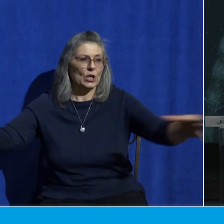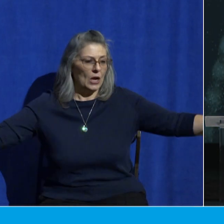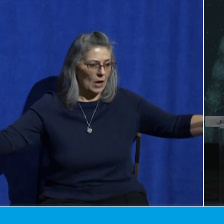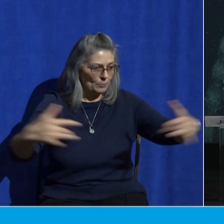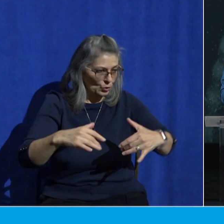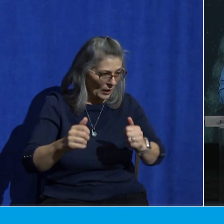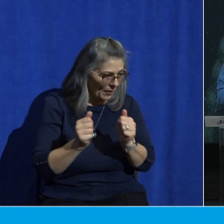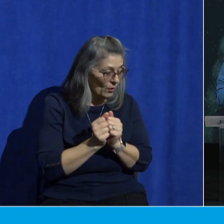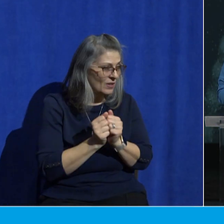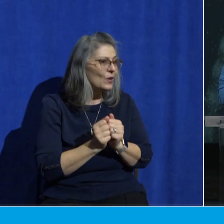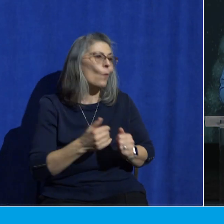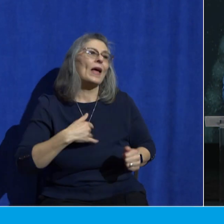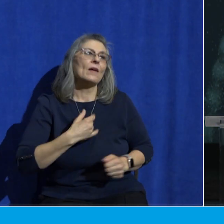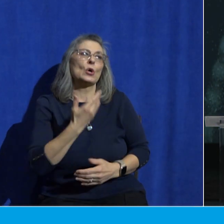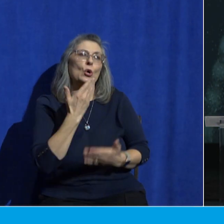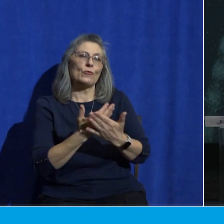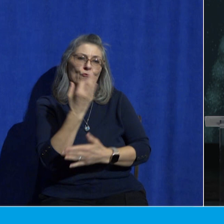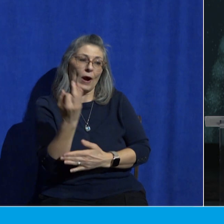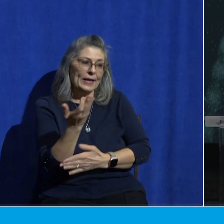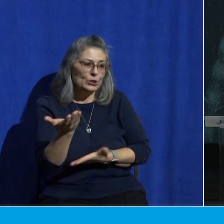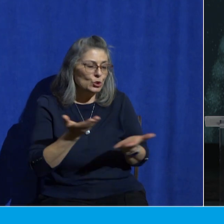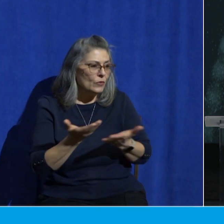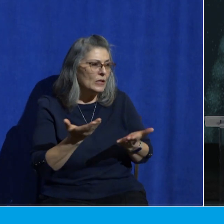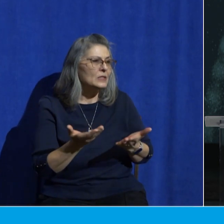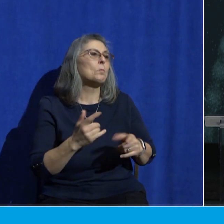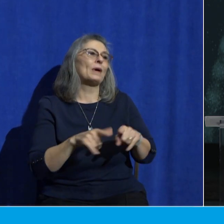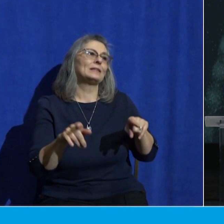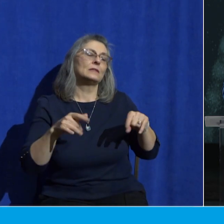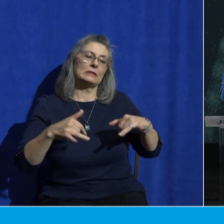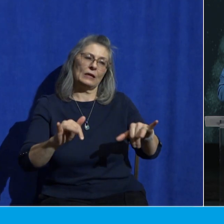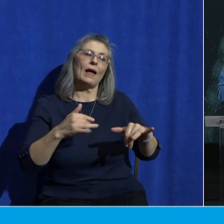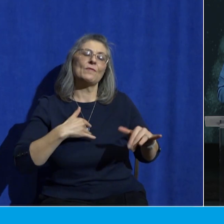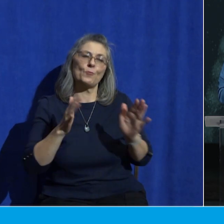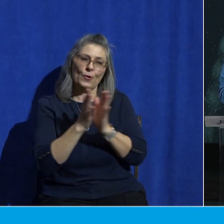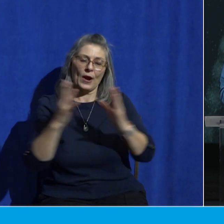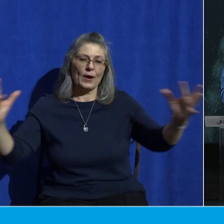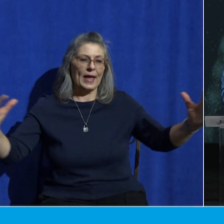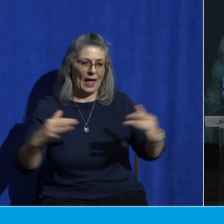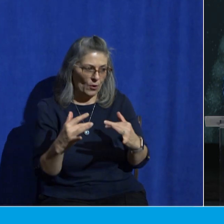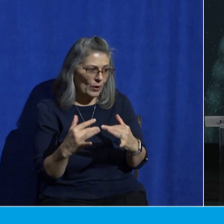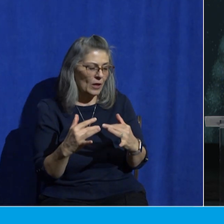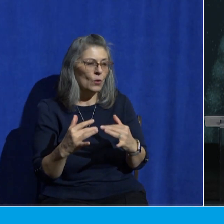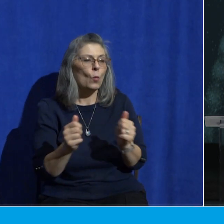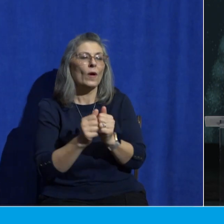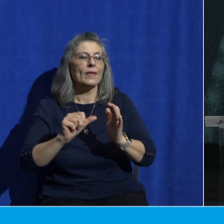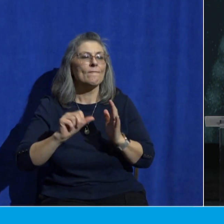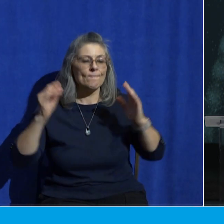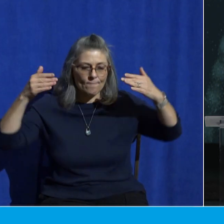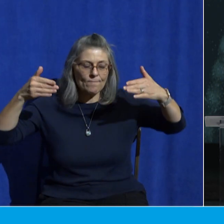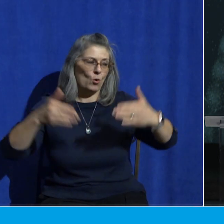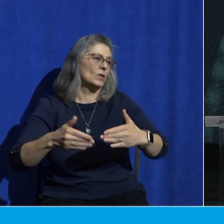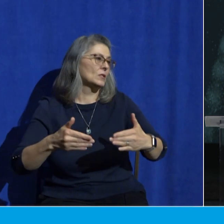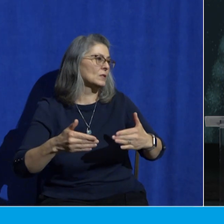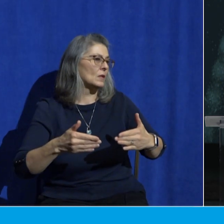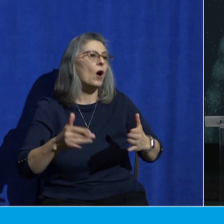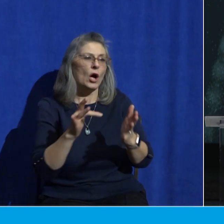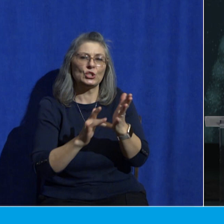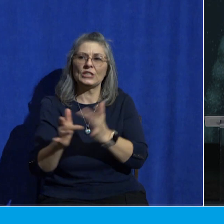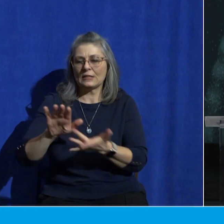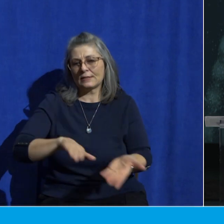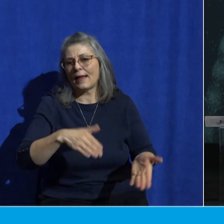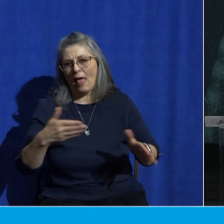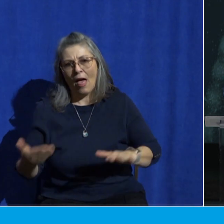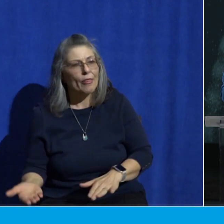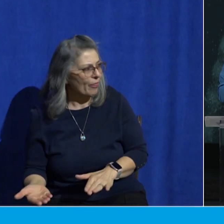with commemorating what happened on Good Friday 2,000 years ago when Jesus died for our sins. So it's going to be